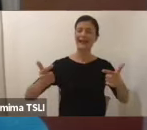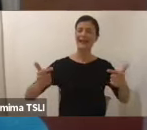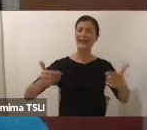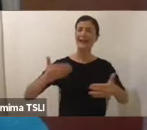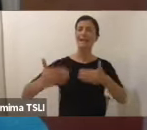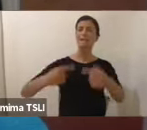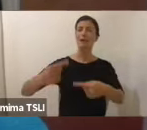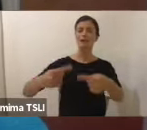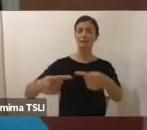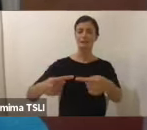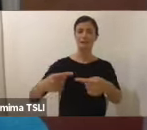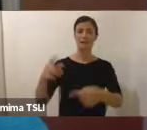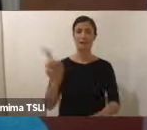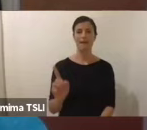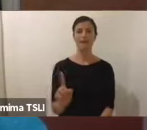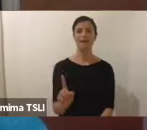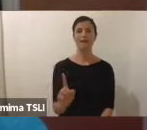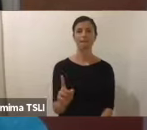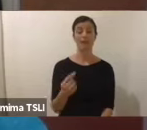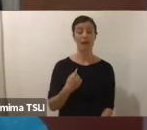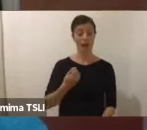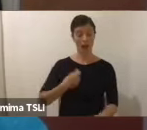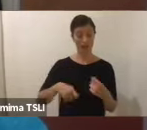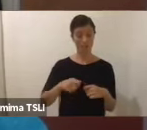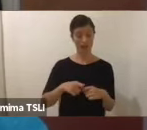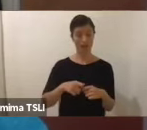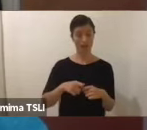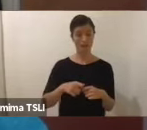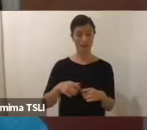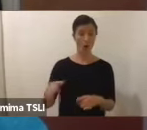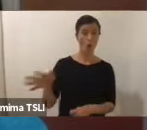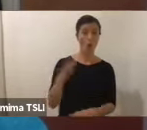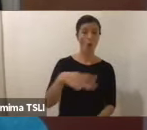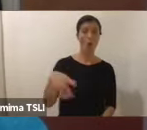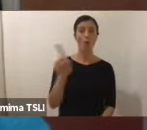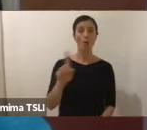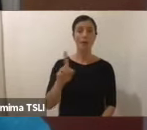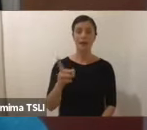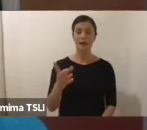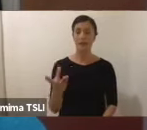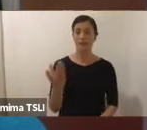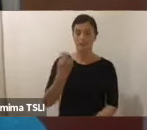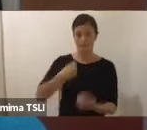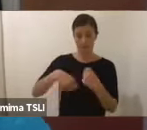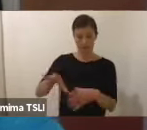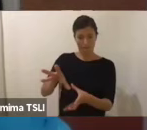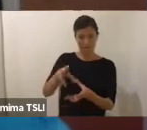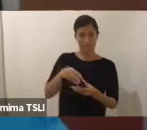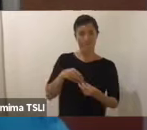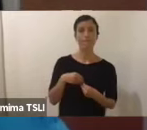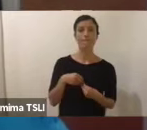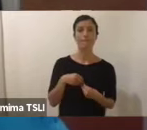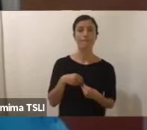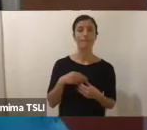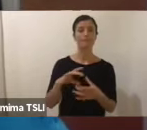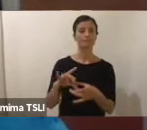may i become that which maintains all beings situated throughout space so long as all have not